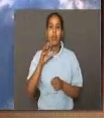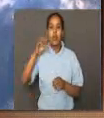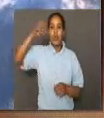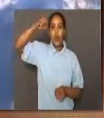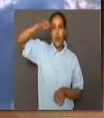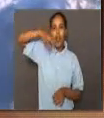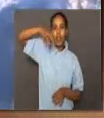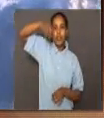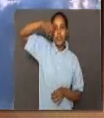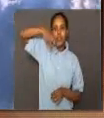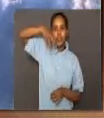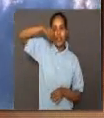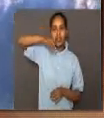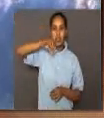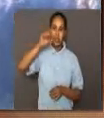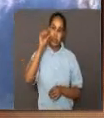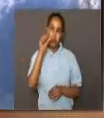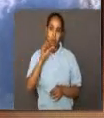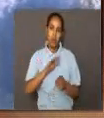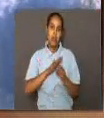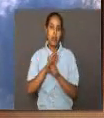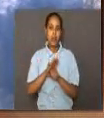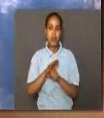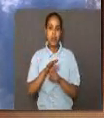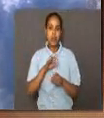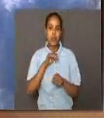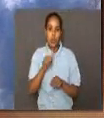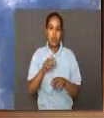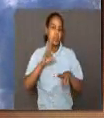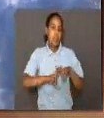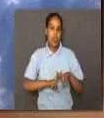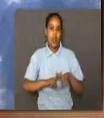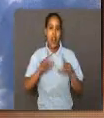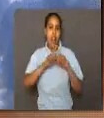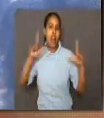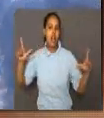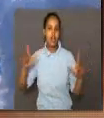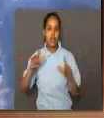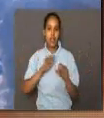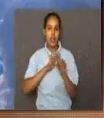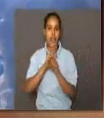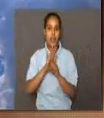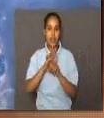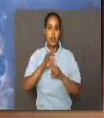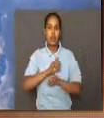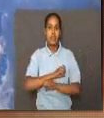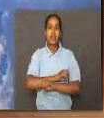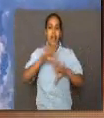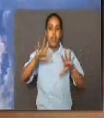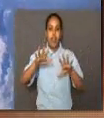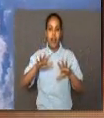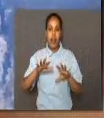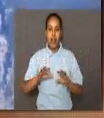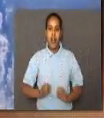droplets that are small enough to not settle, but are large enough to scatter light